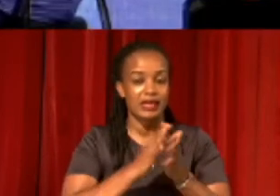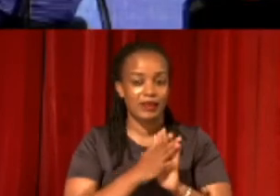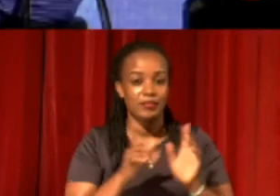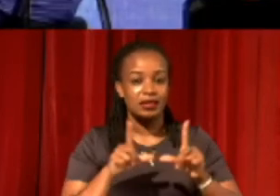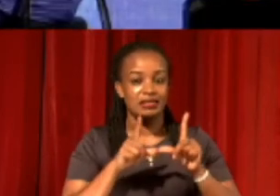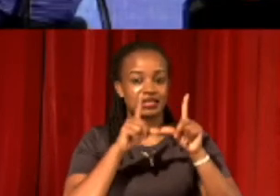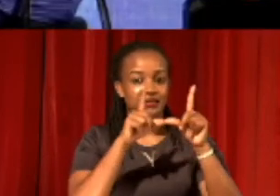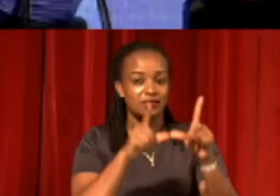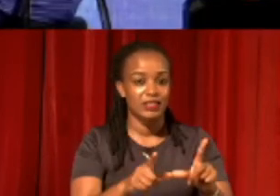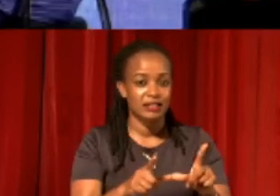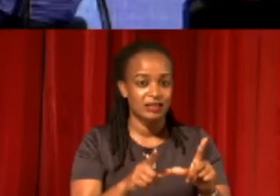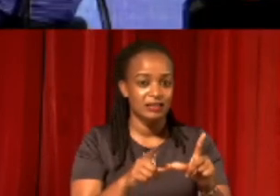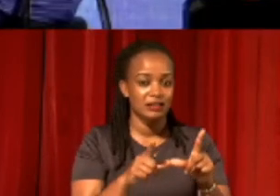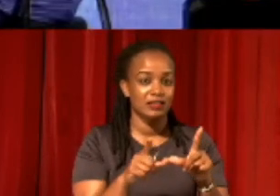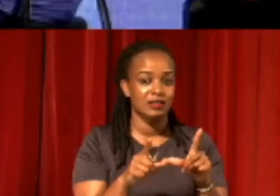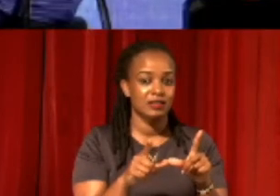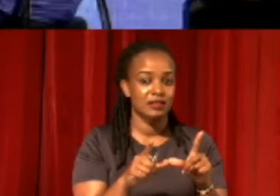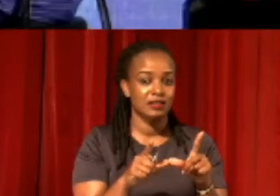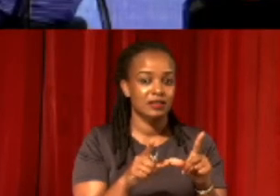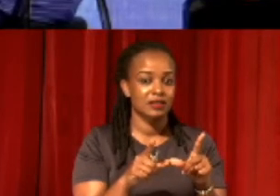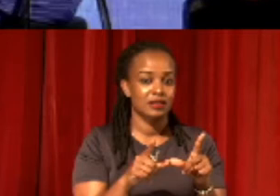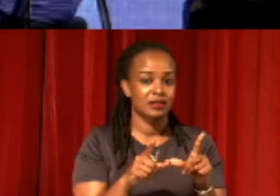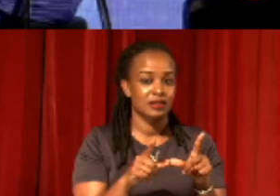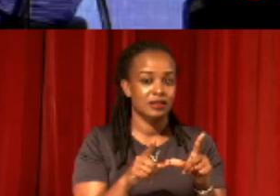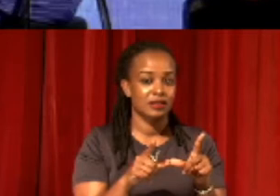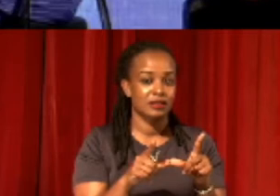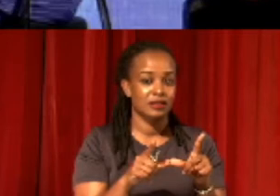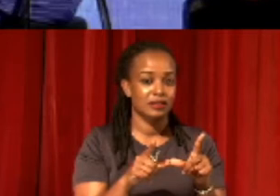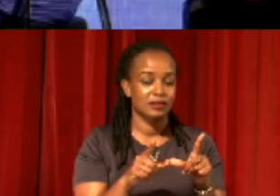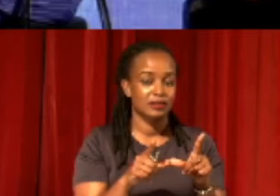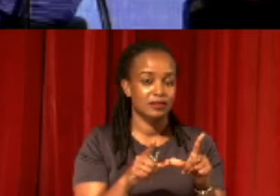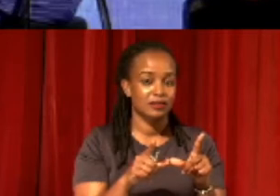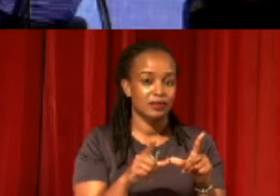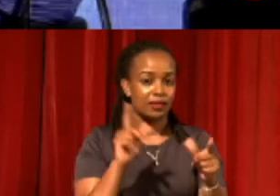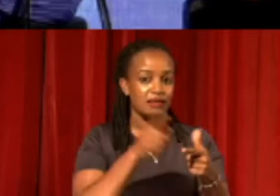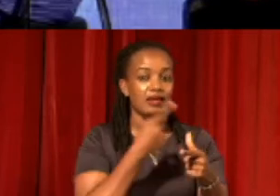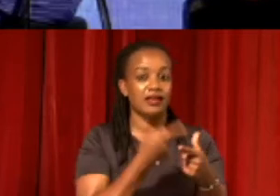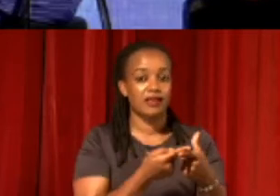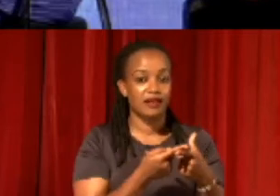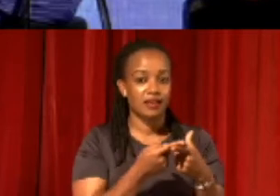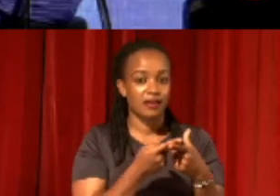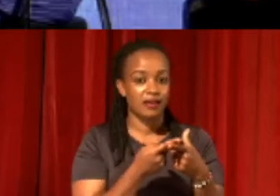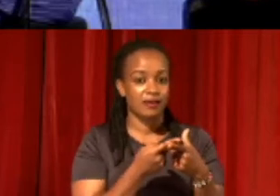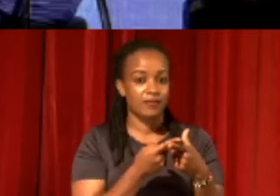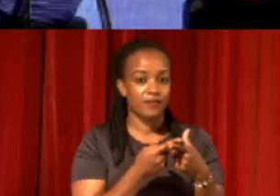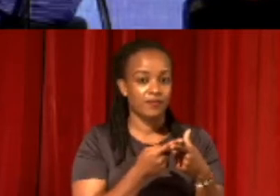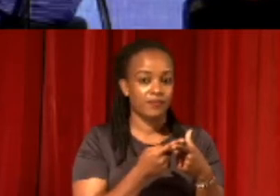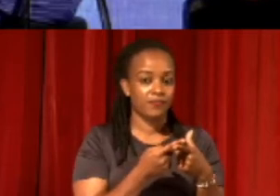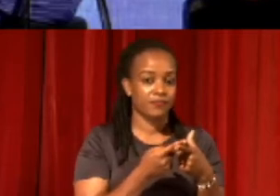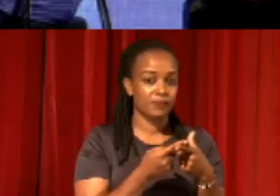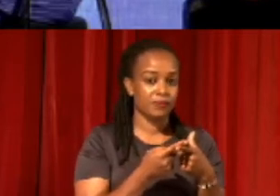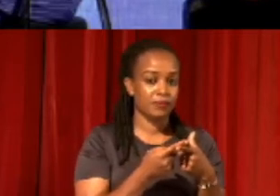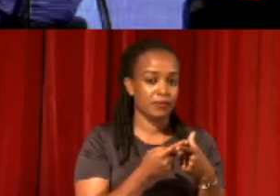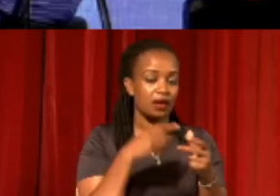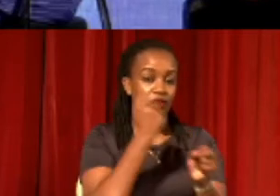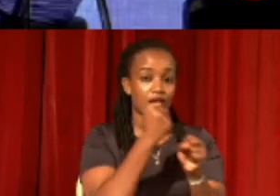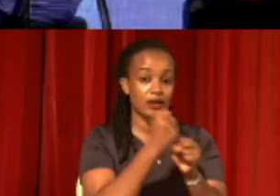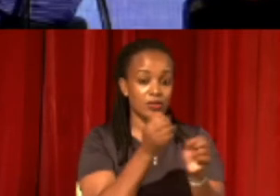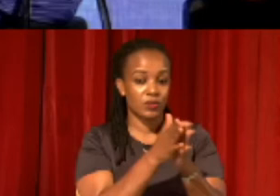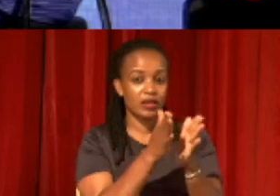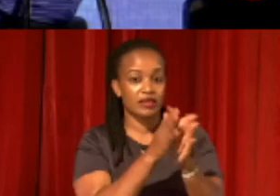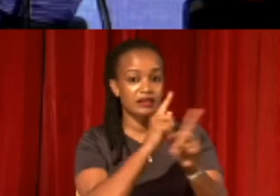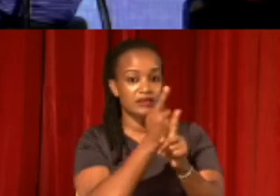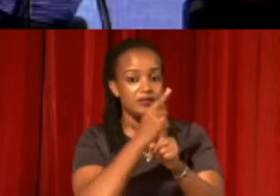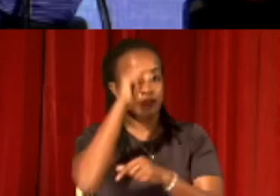Uh-huh. Then I graduated to the saxophone. Oh, nice. So I also do play the saxophone, oh, wow. the clarinet, the flute. Oh, wow. I also play a couple of African instruments as well. Okay.